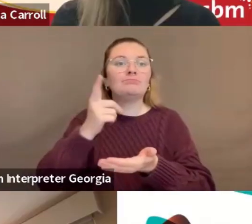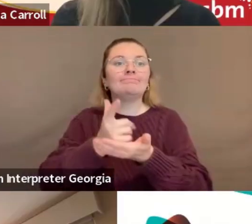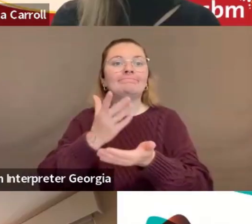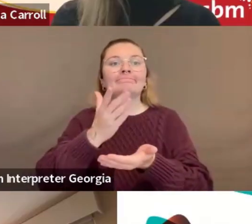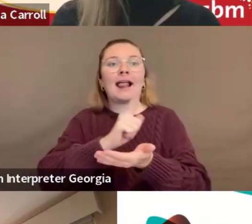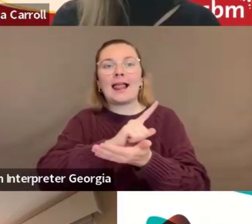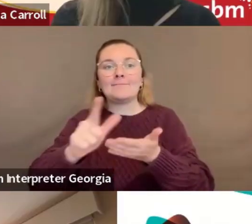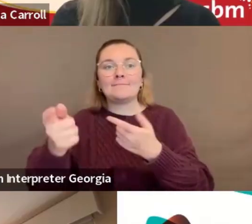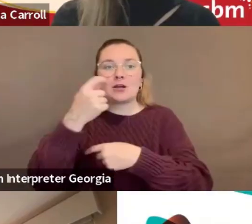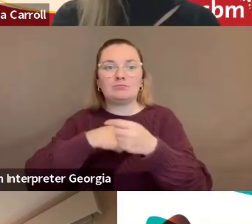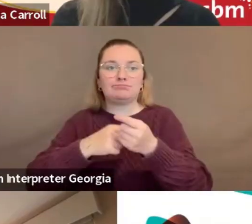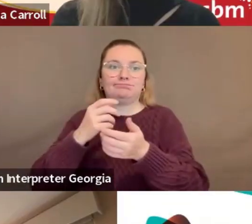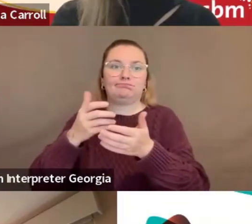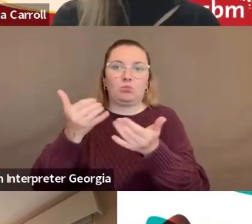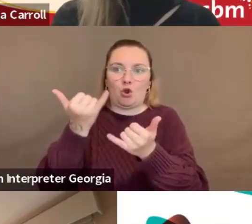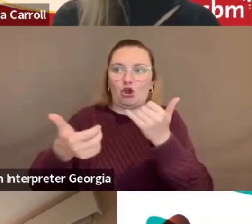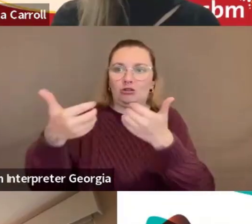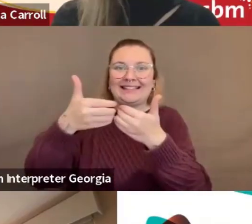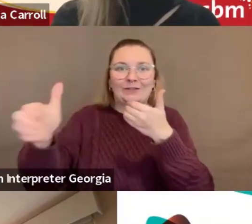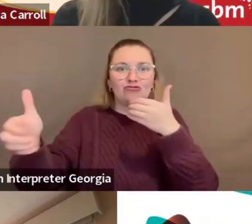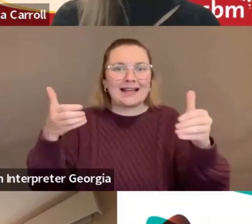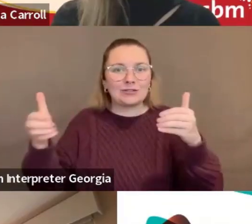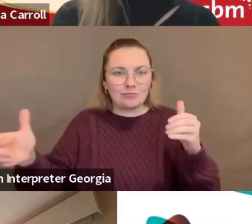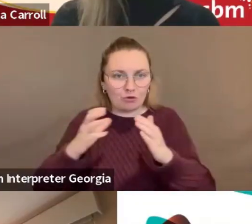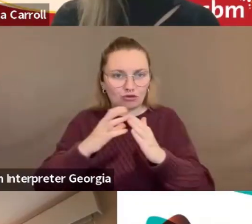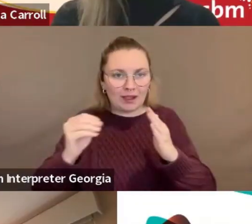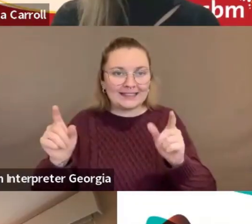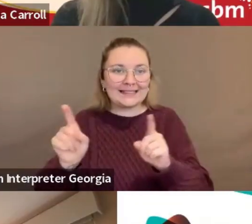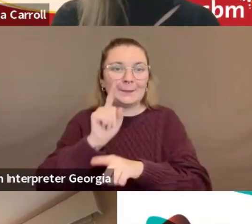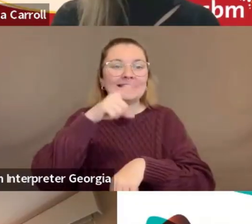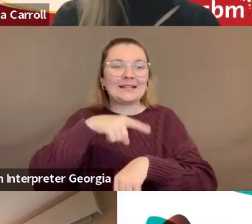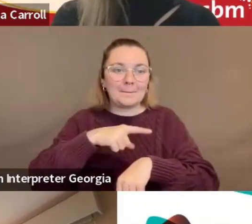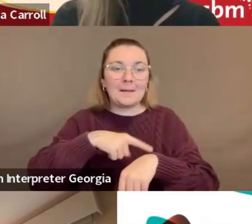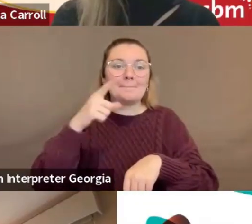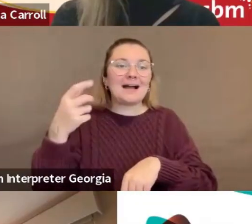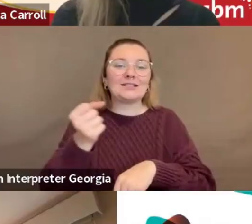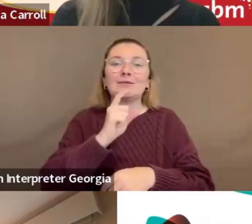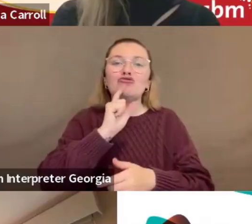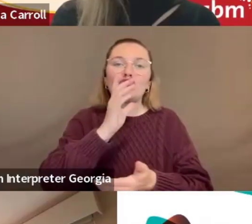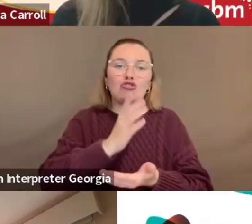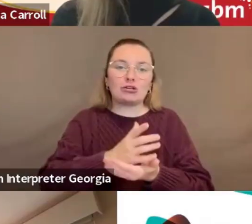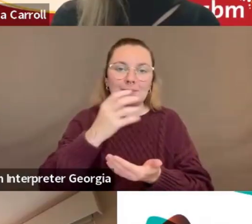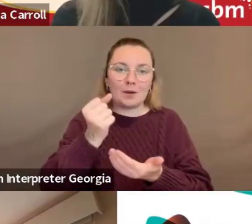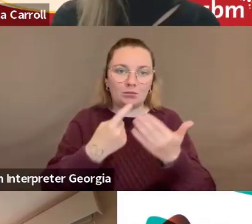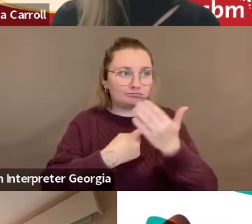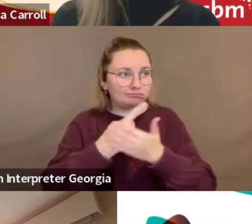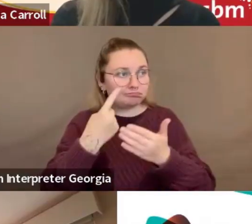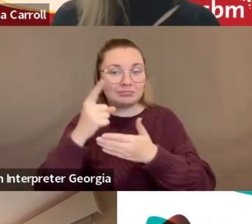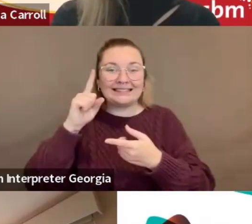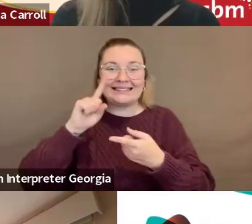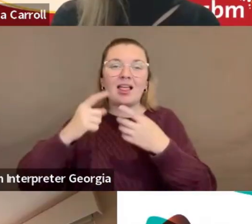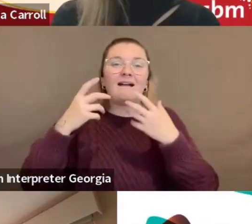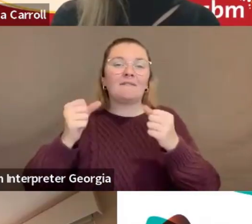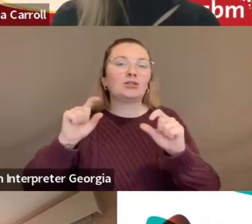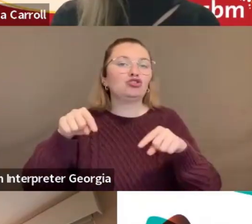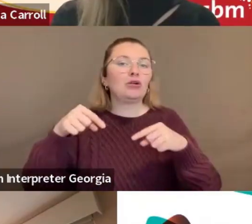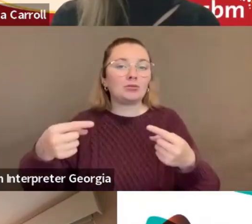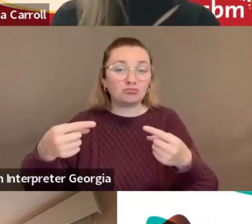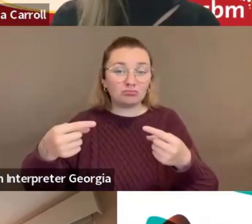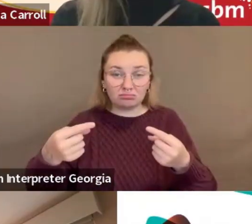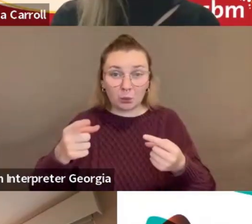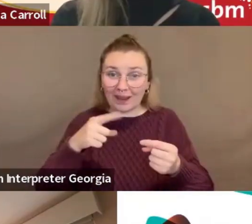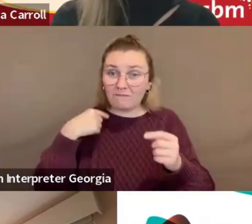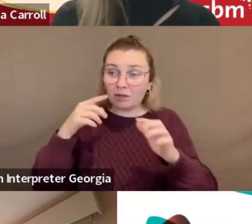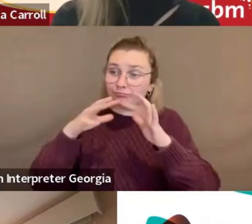reinforce institutional or segregated models. At the same time, we must be honest about the challenges that remain. Despite global